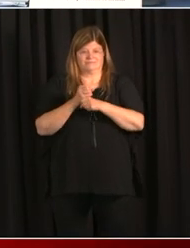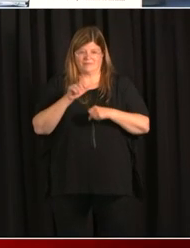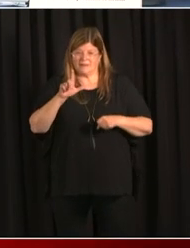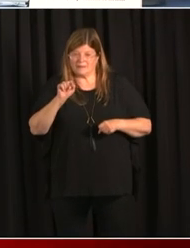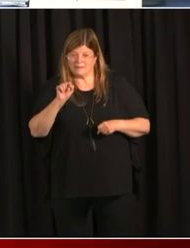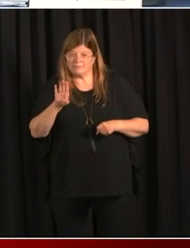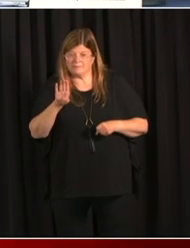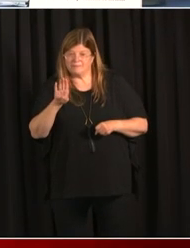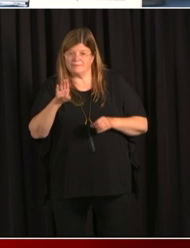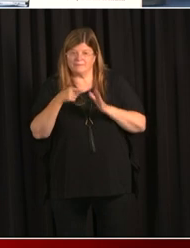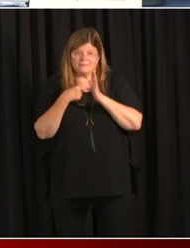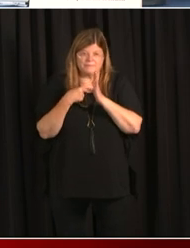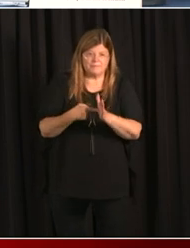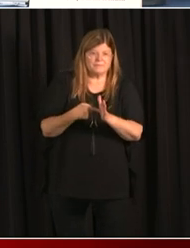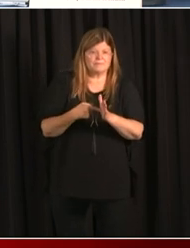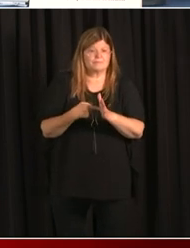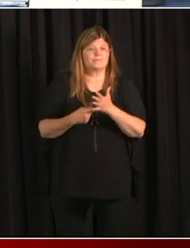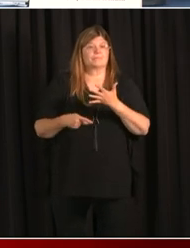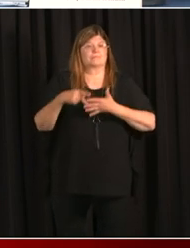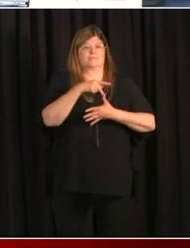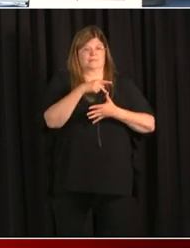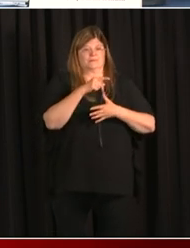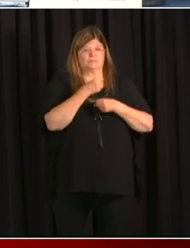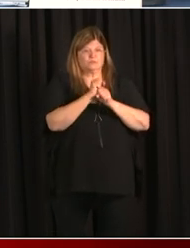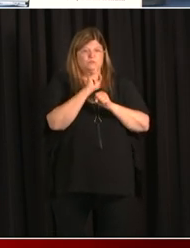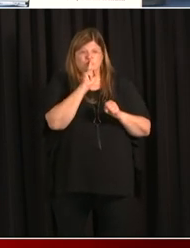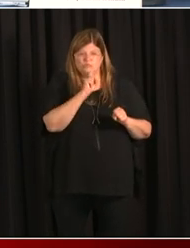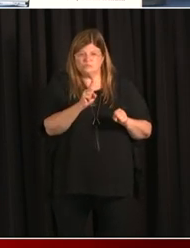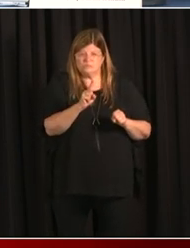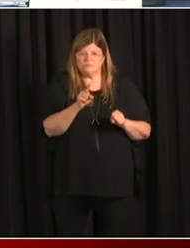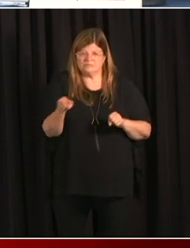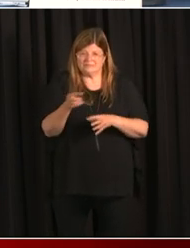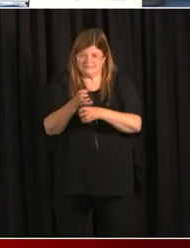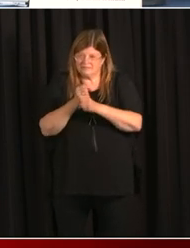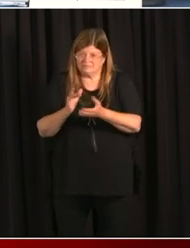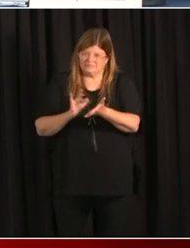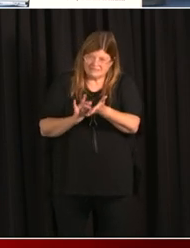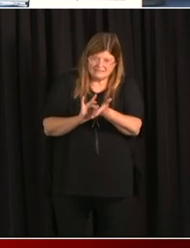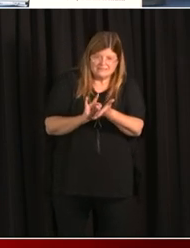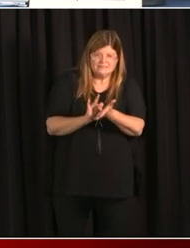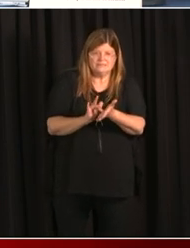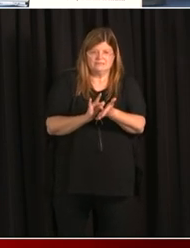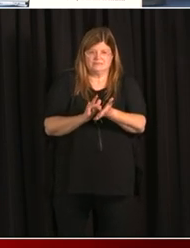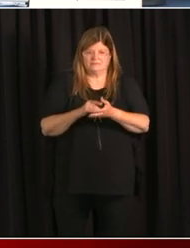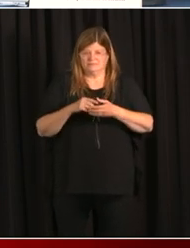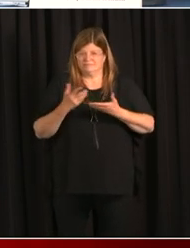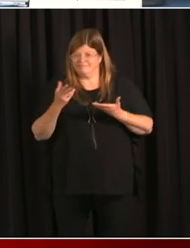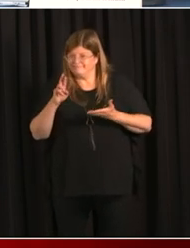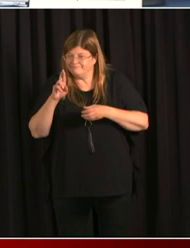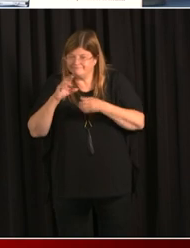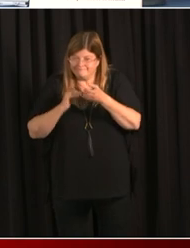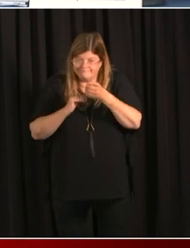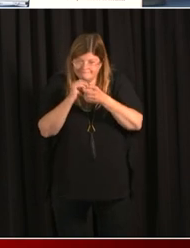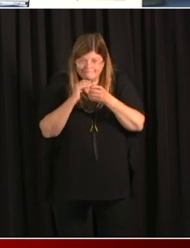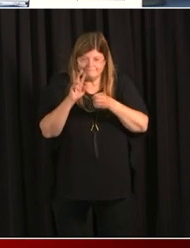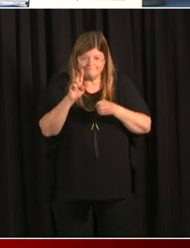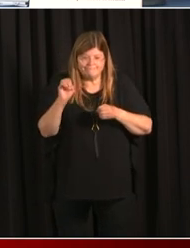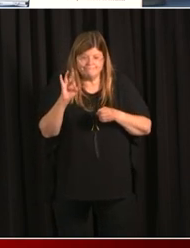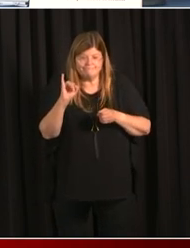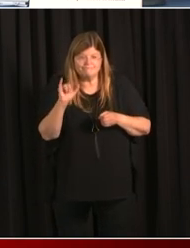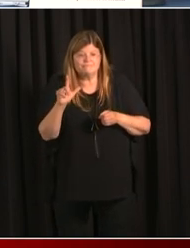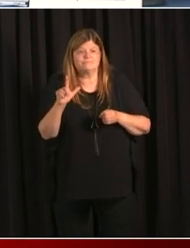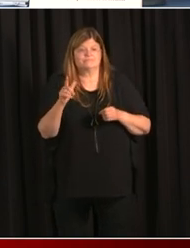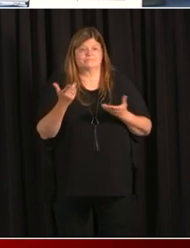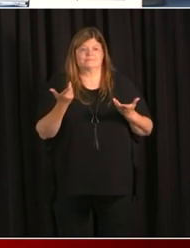if labs are indicated, prioritize making sure that they are getting their medications refilled, prioritize them for case